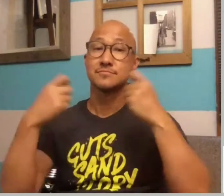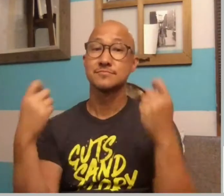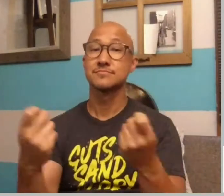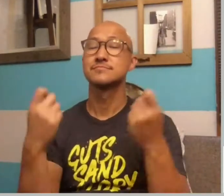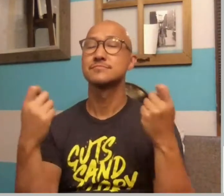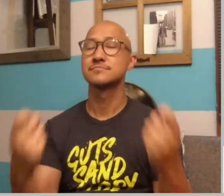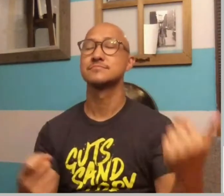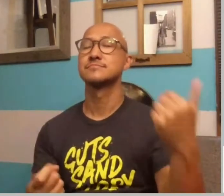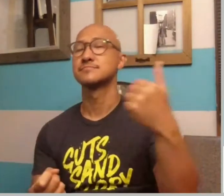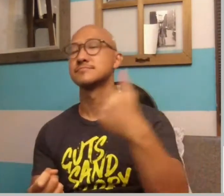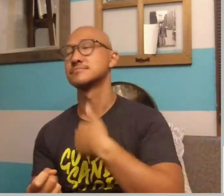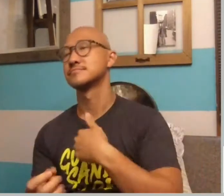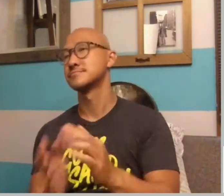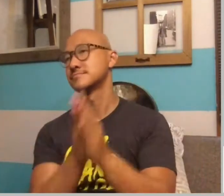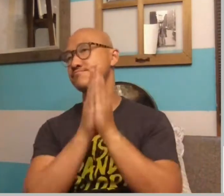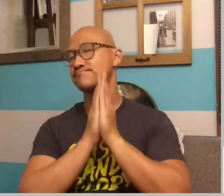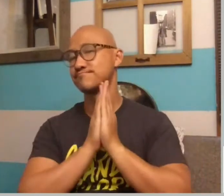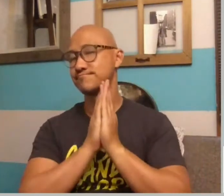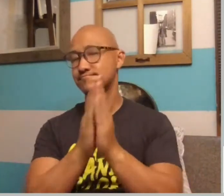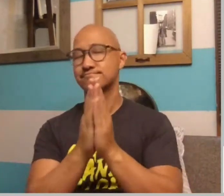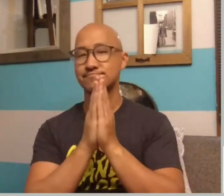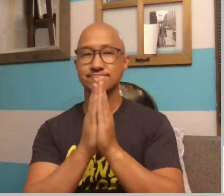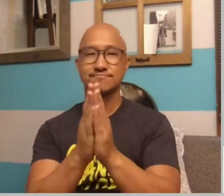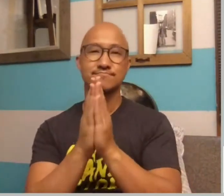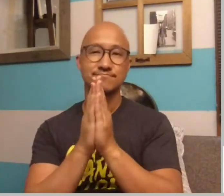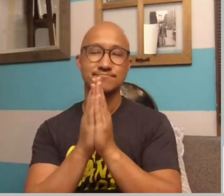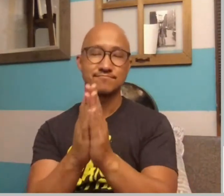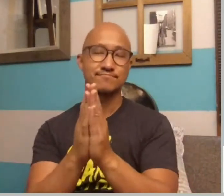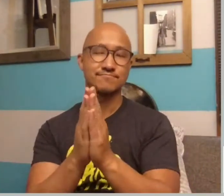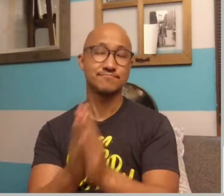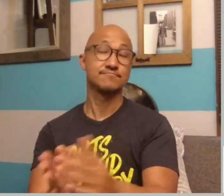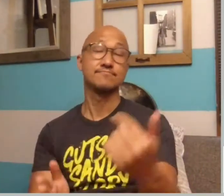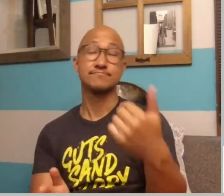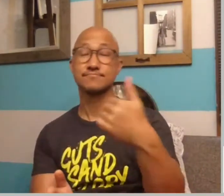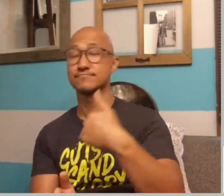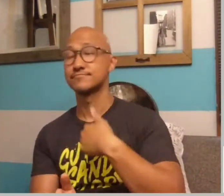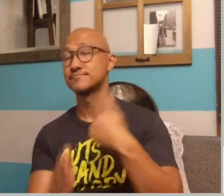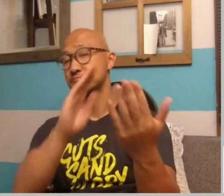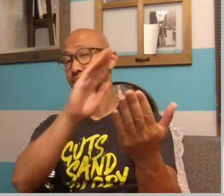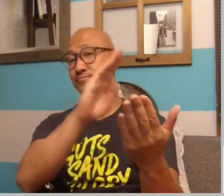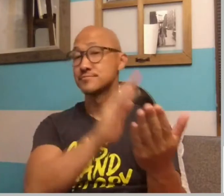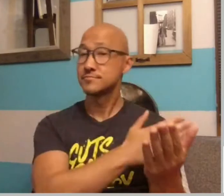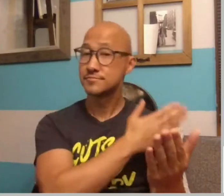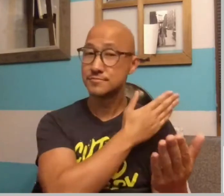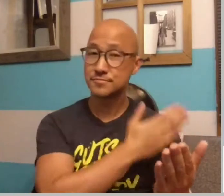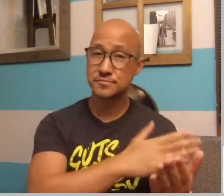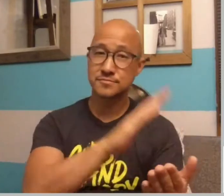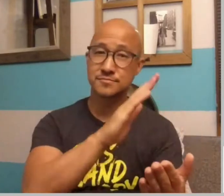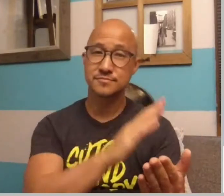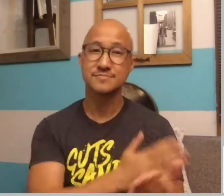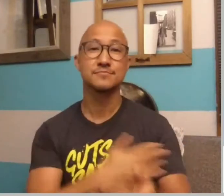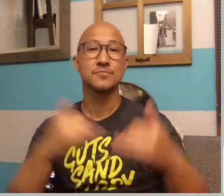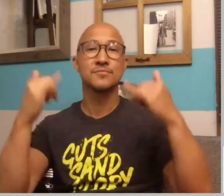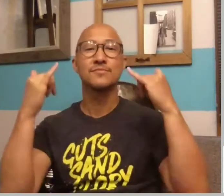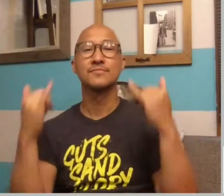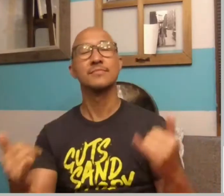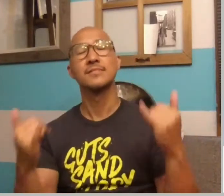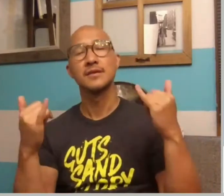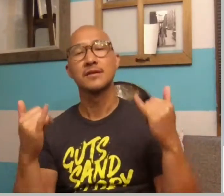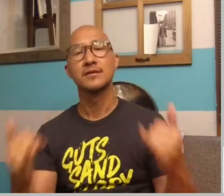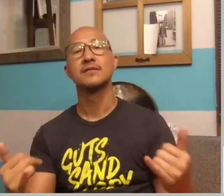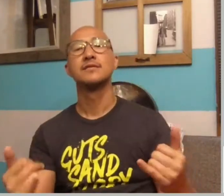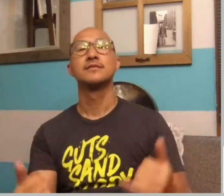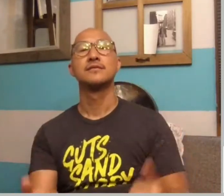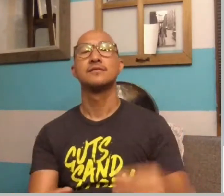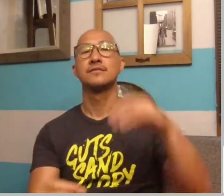that's why I'm praying today. I'm singing today. Oh, yes, I'm singing today.